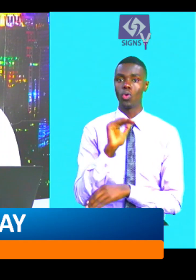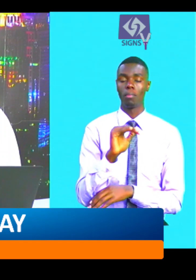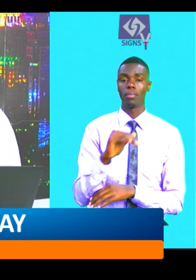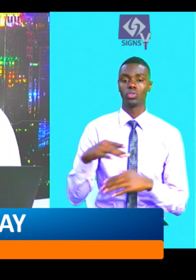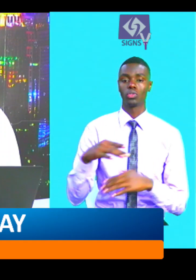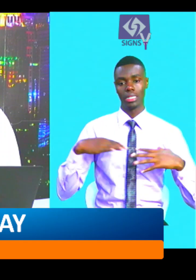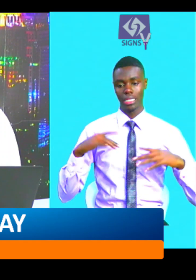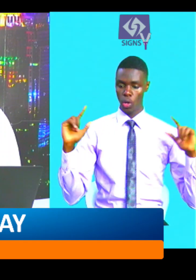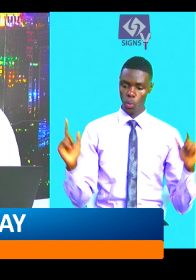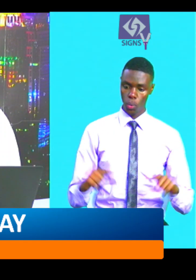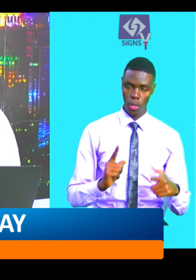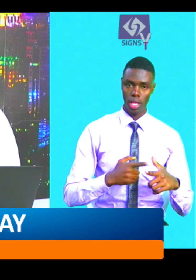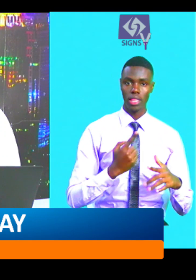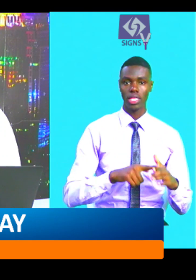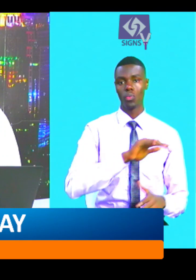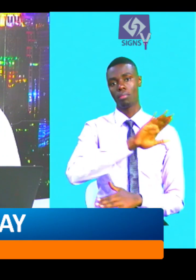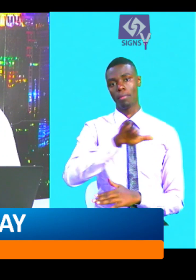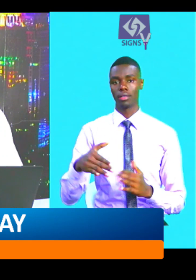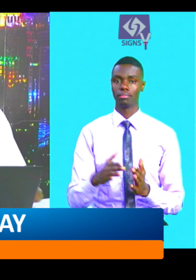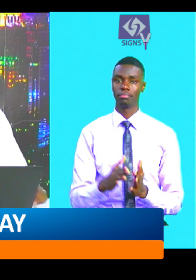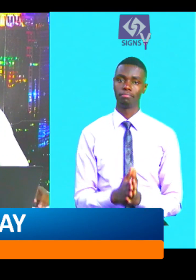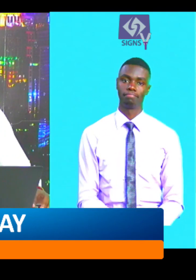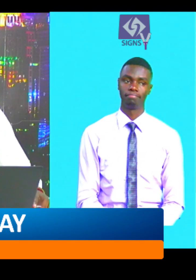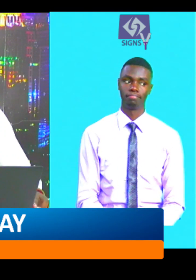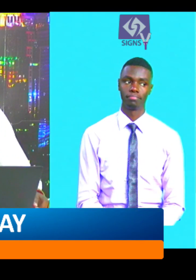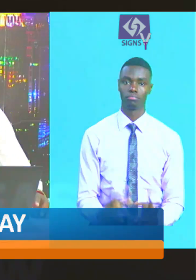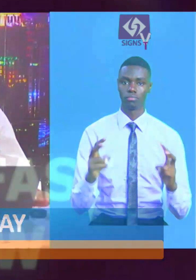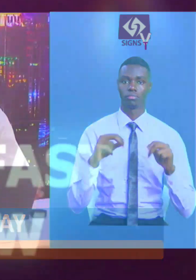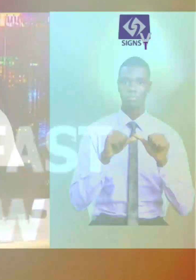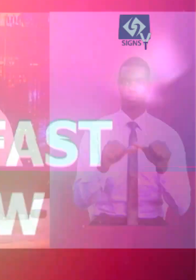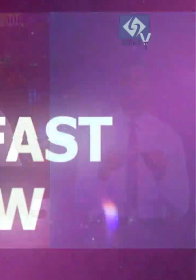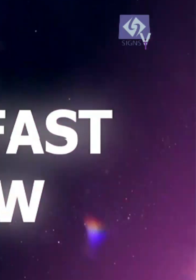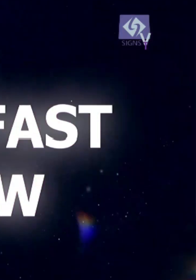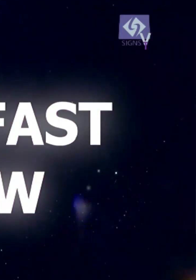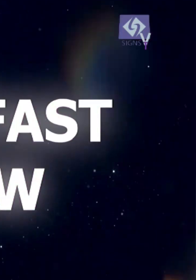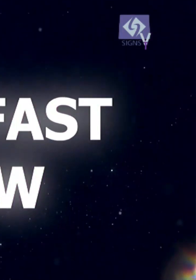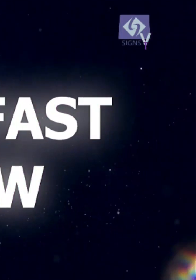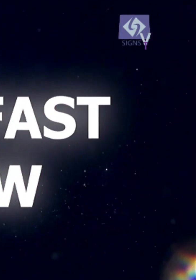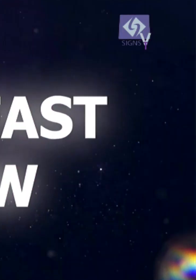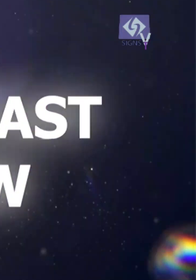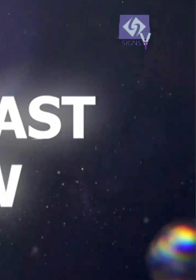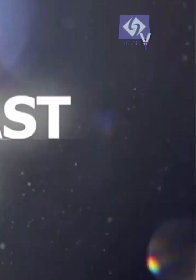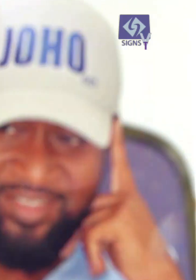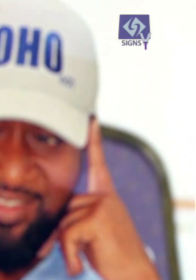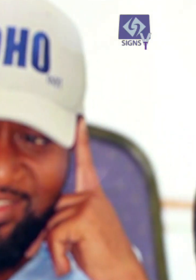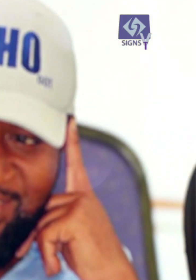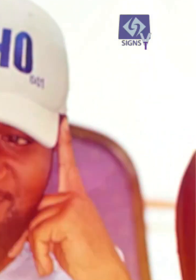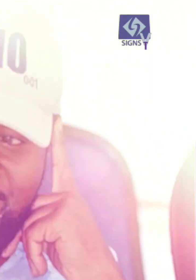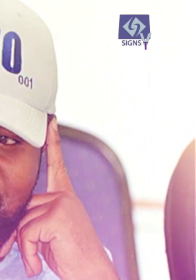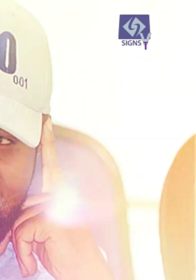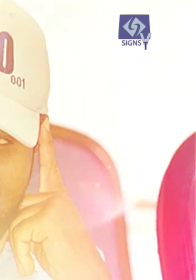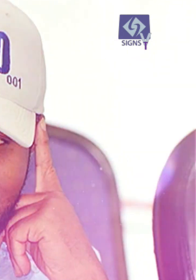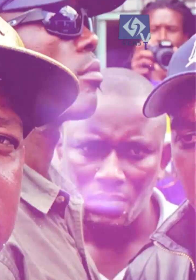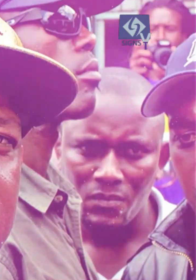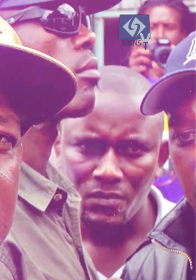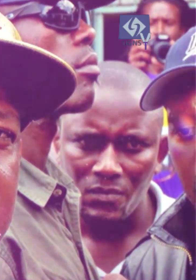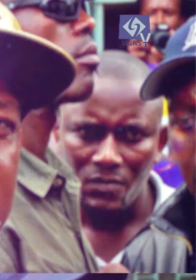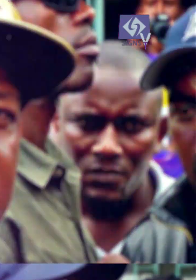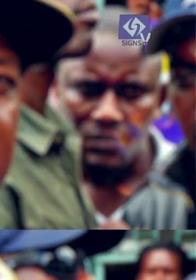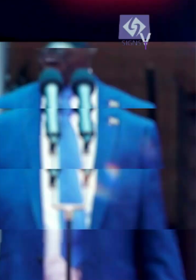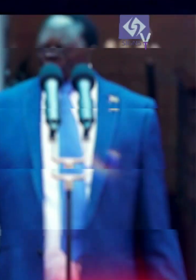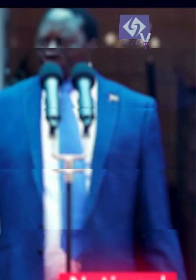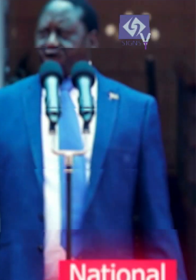to a clip when we come back from the break, and we're going to be weighing in exactly if the talks indeed were able to happen, what can be given, and